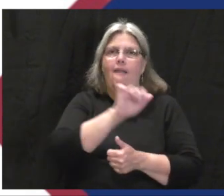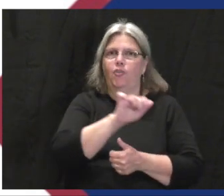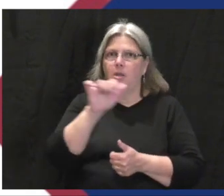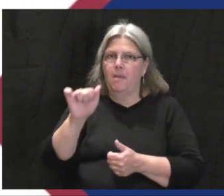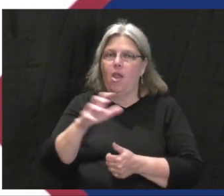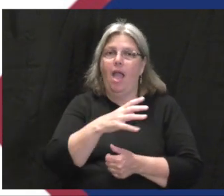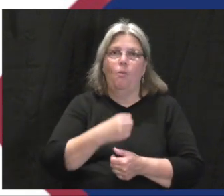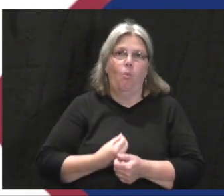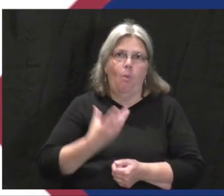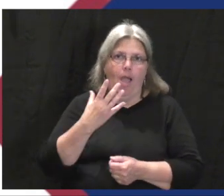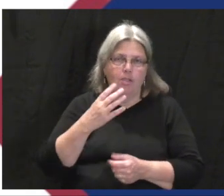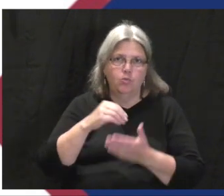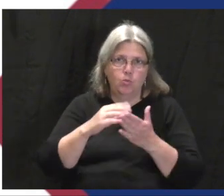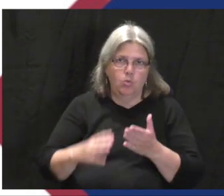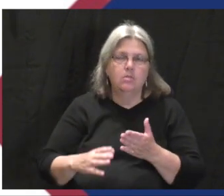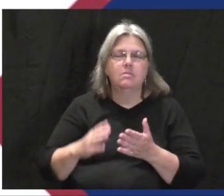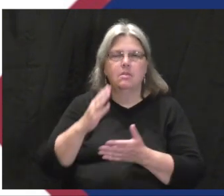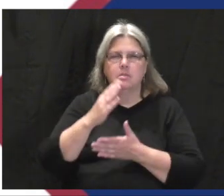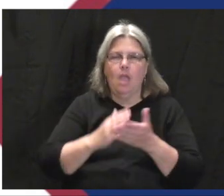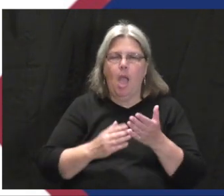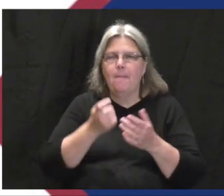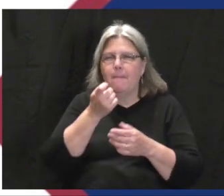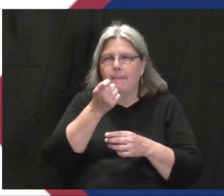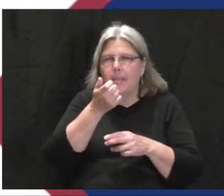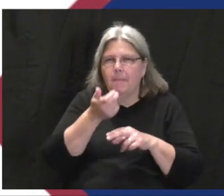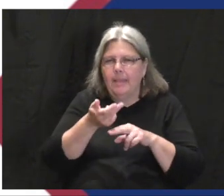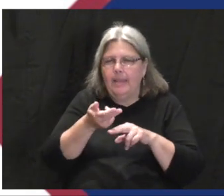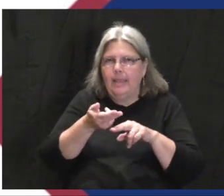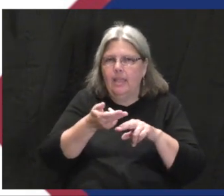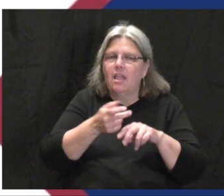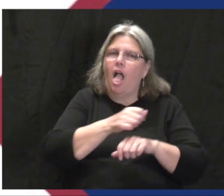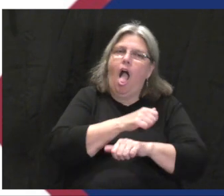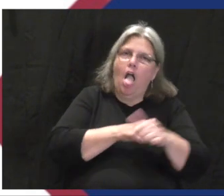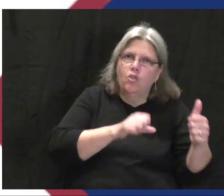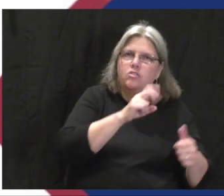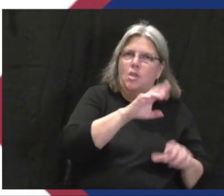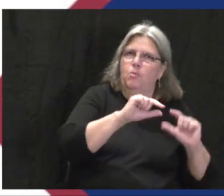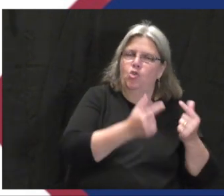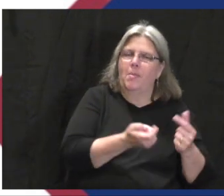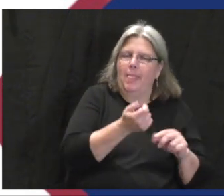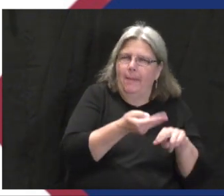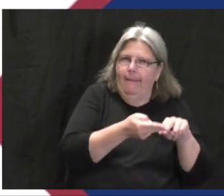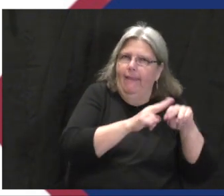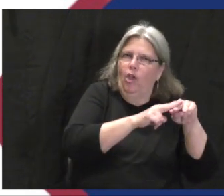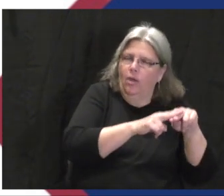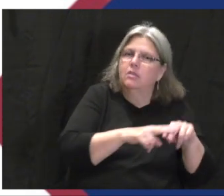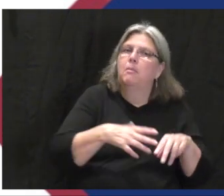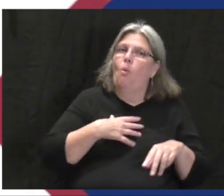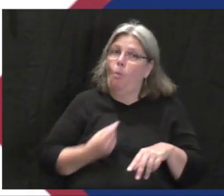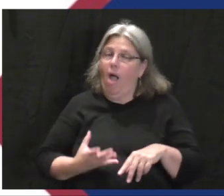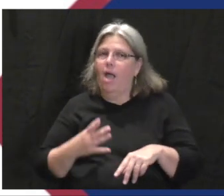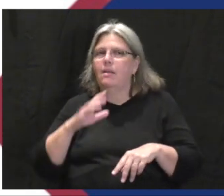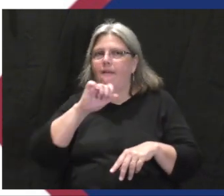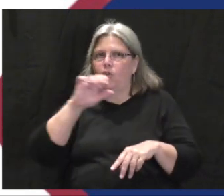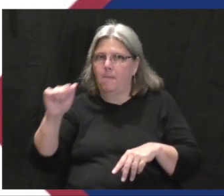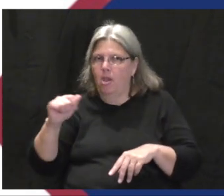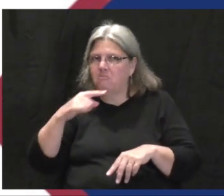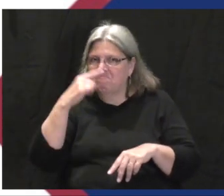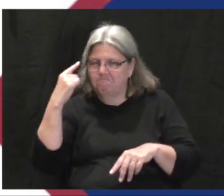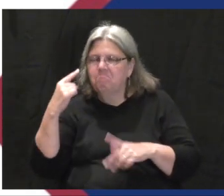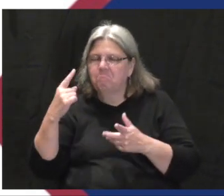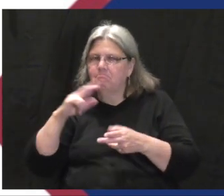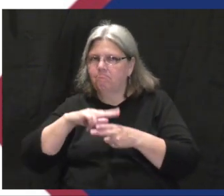students. So there were some small increases in some of the other subgroups. So even though that the